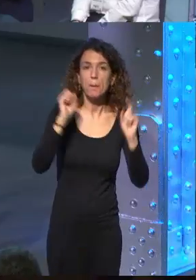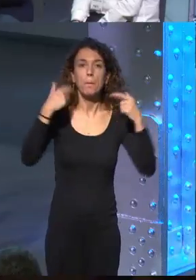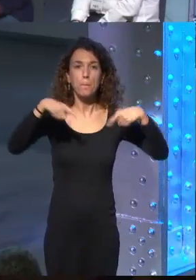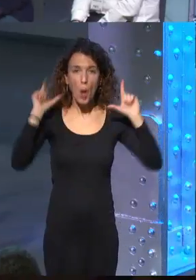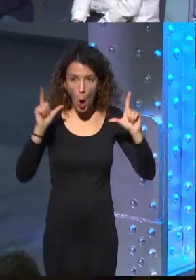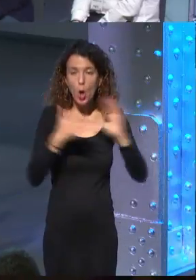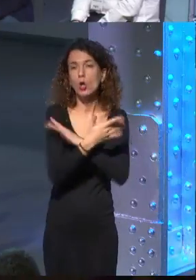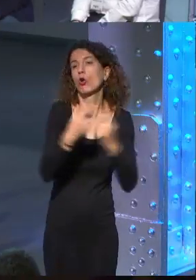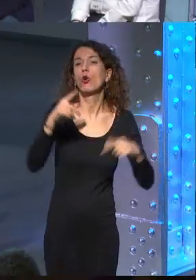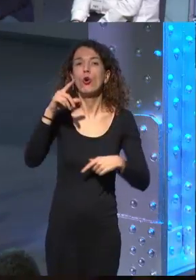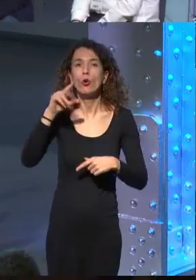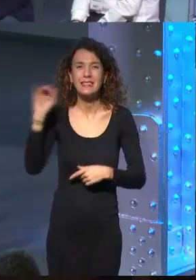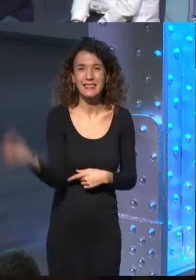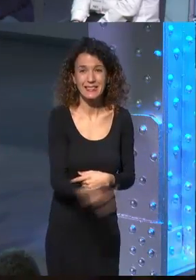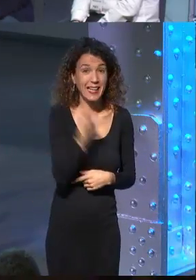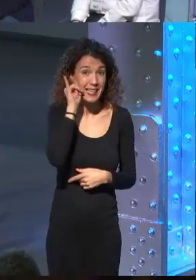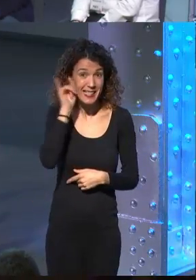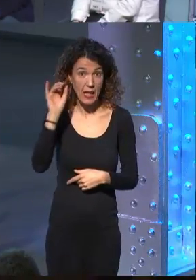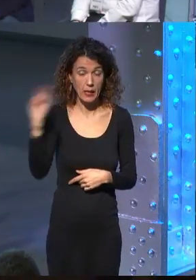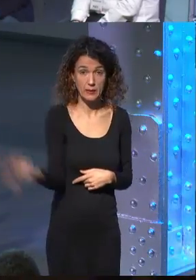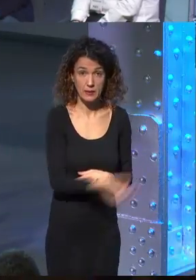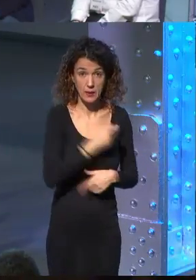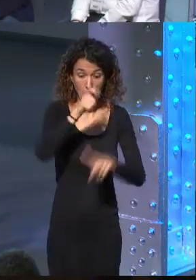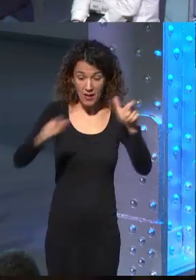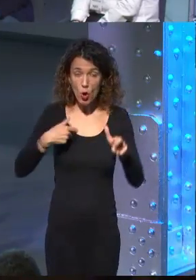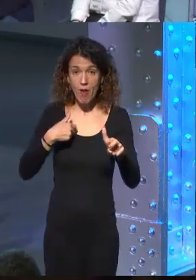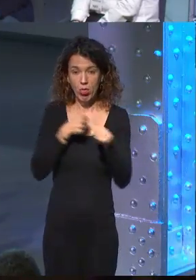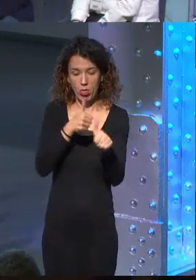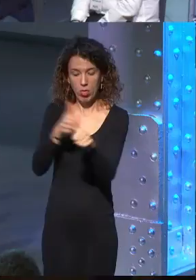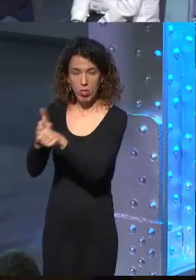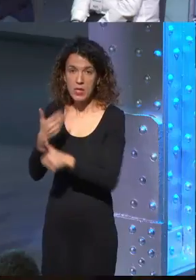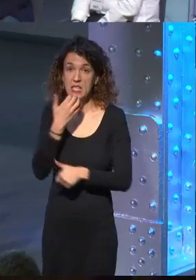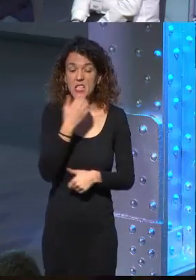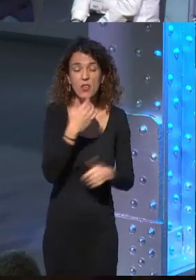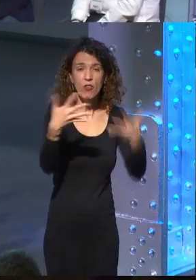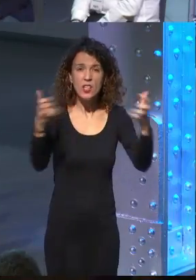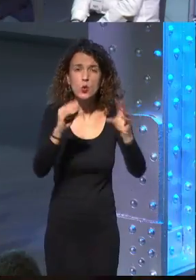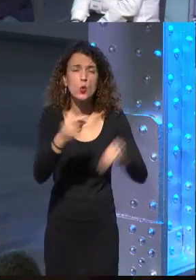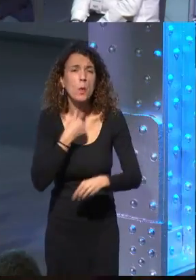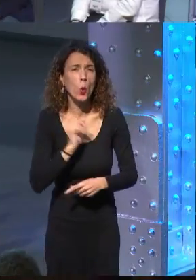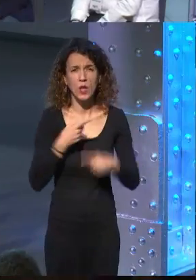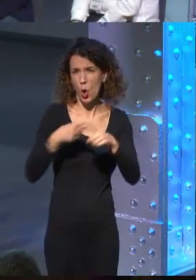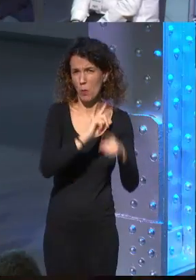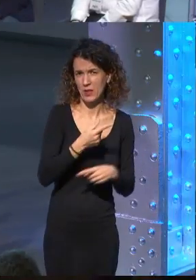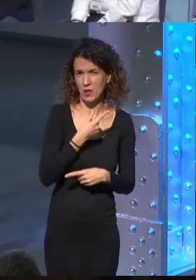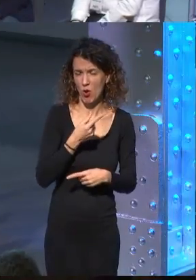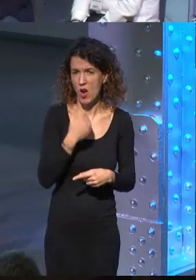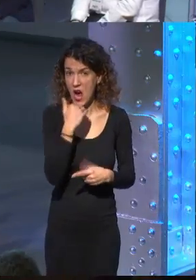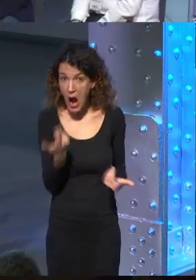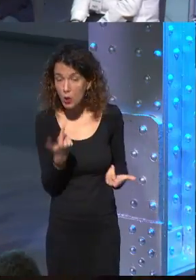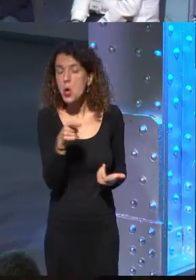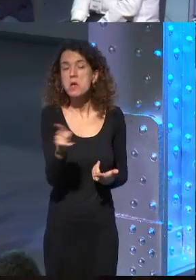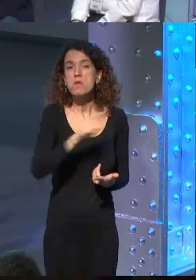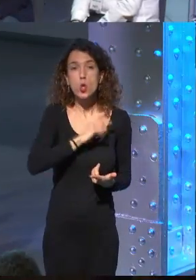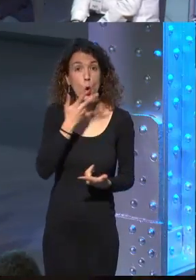when we consume YouTube or blogs or Instagram accounts, we follow these people. Sometimes, if we don't like what they